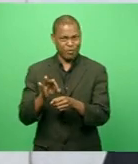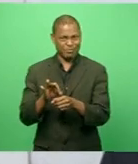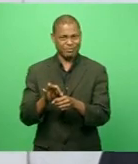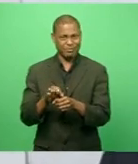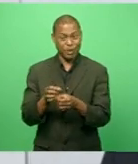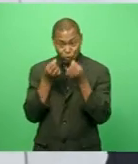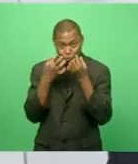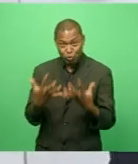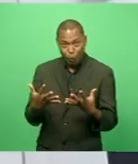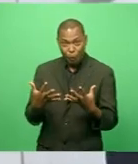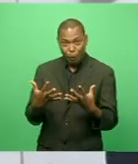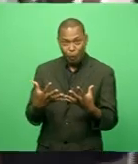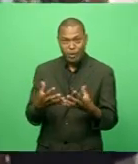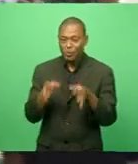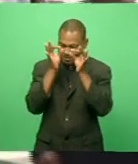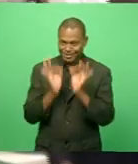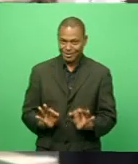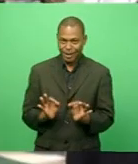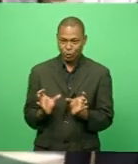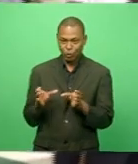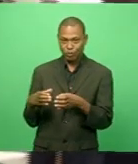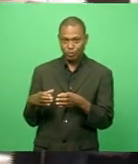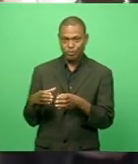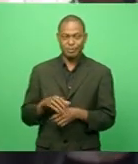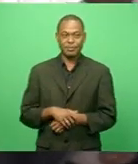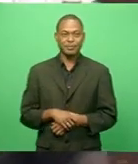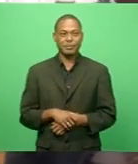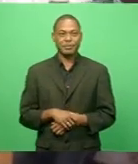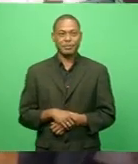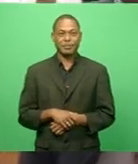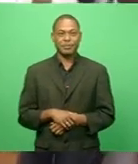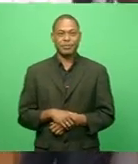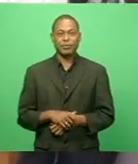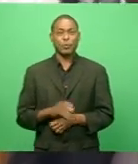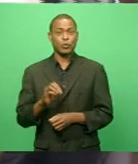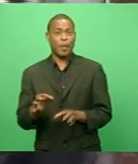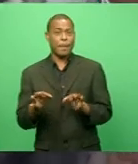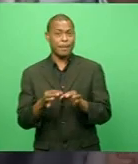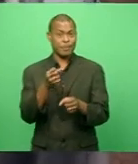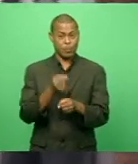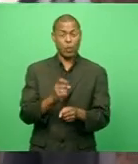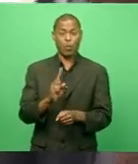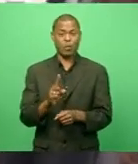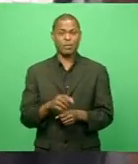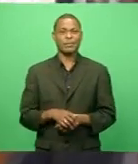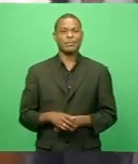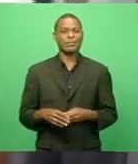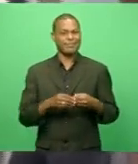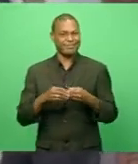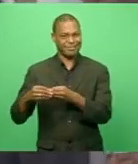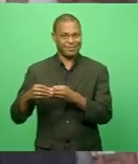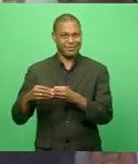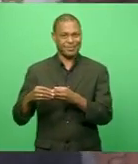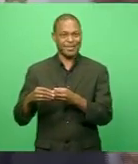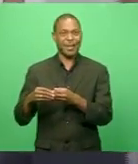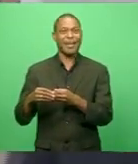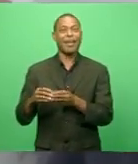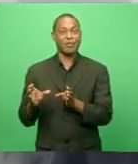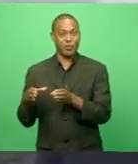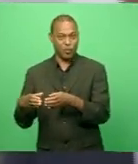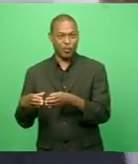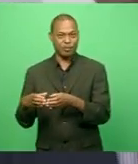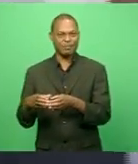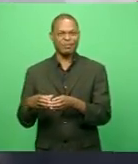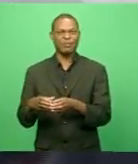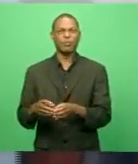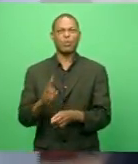It is a caucus decision. Ngavoka pipped Sitiveni Rambuka to become the party leader when the management board met just over a week